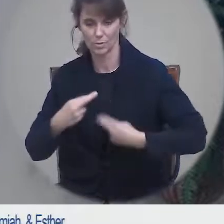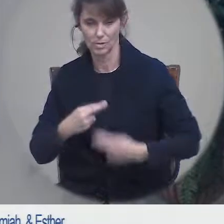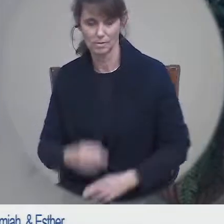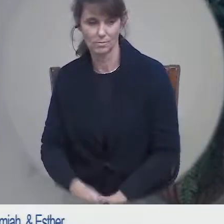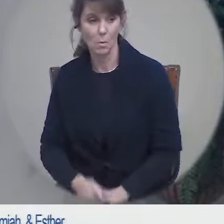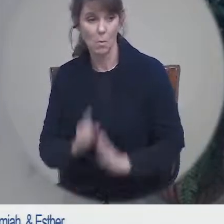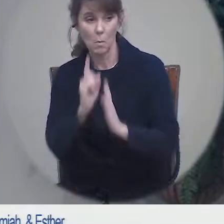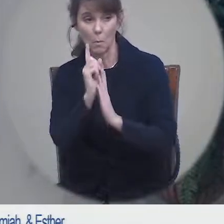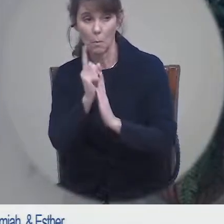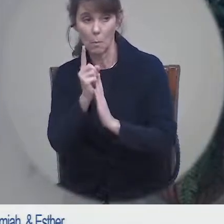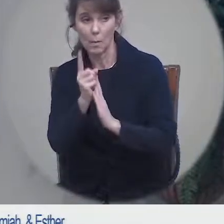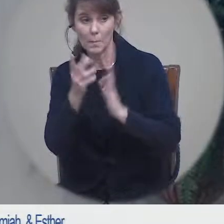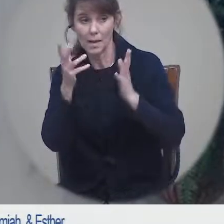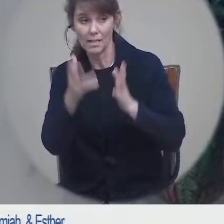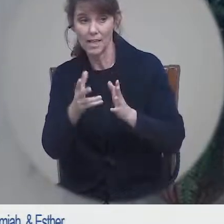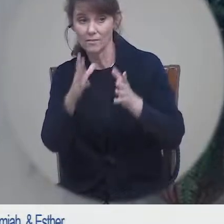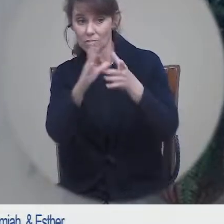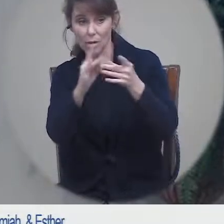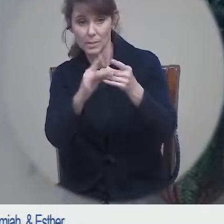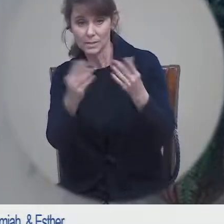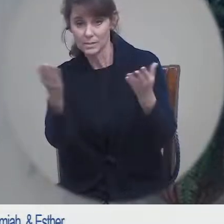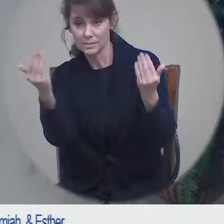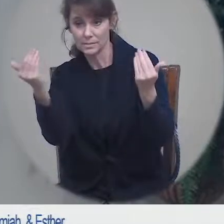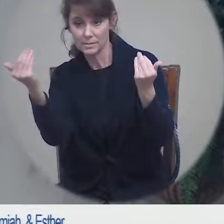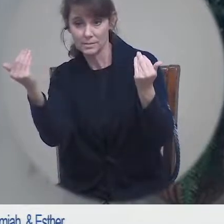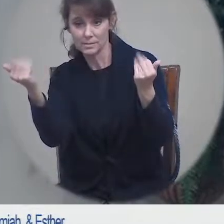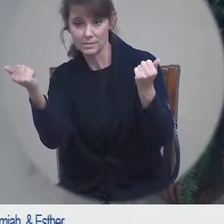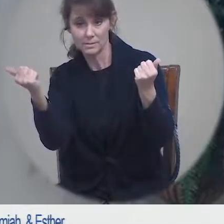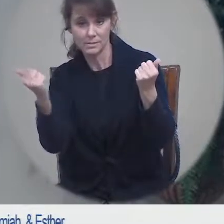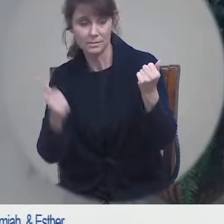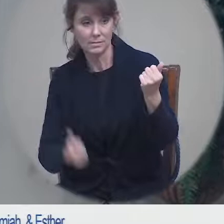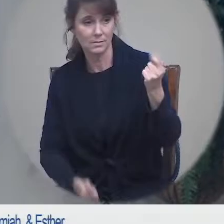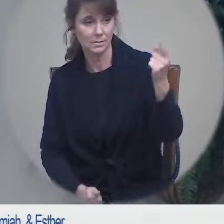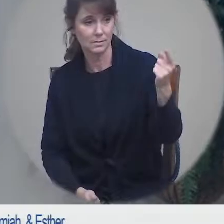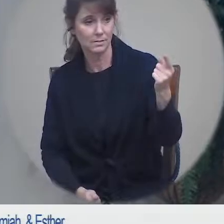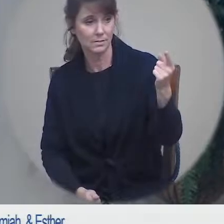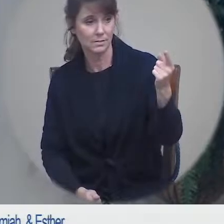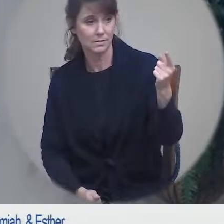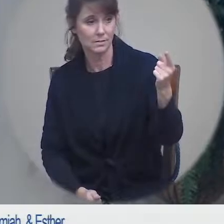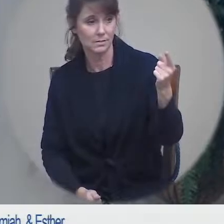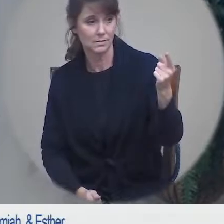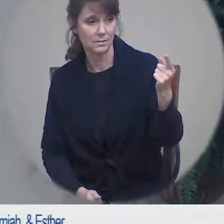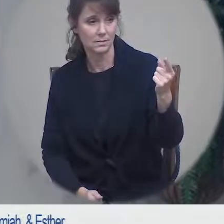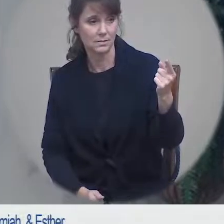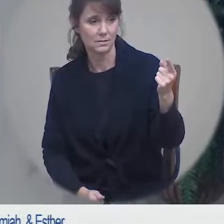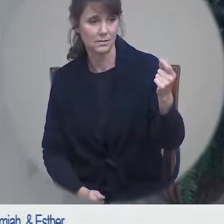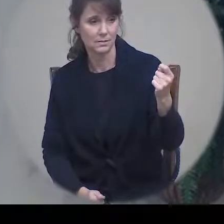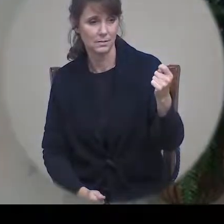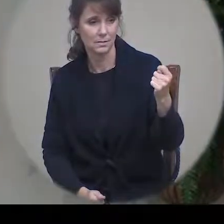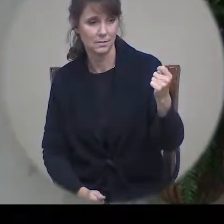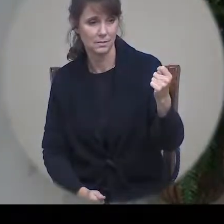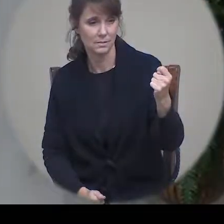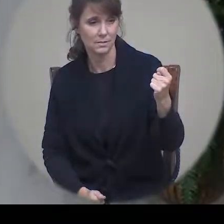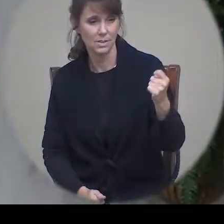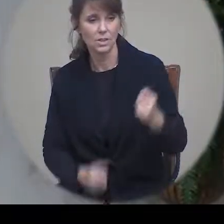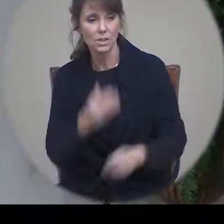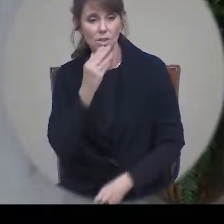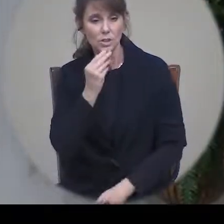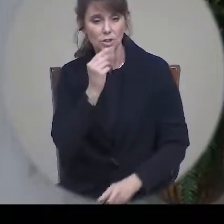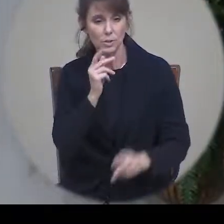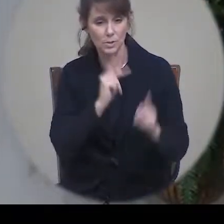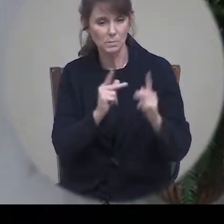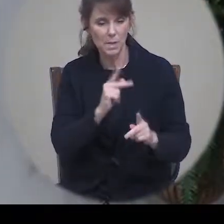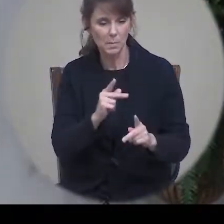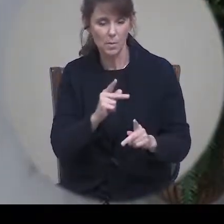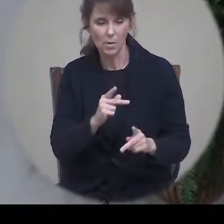Any comments? We'll conclude there. Victor. About the plunder and the fact that the Jews, had a little bit from humanity.